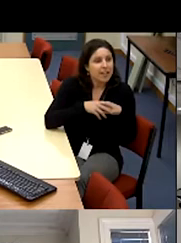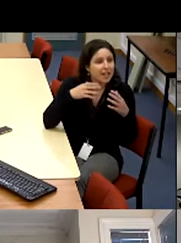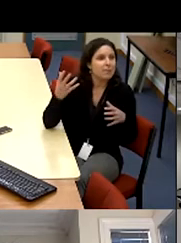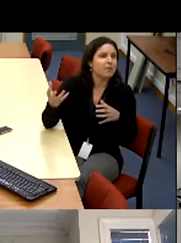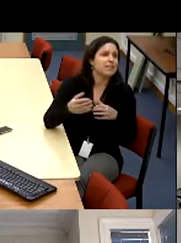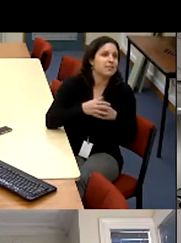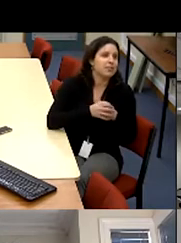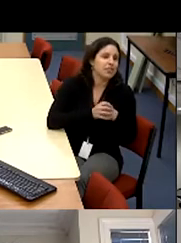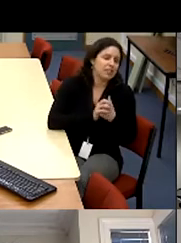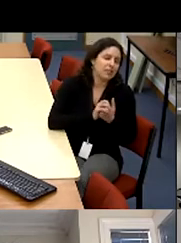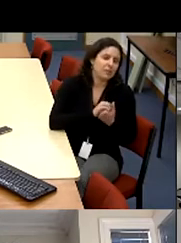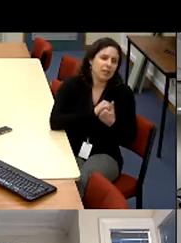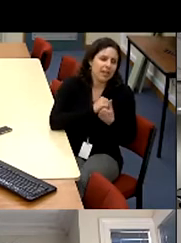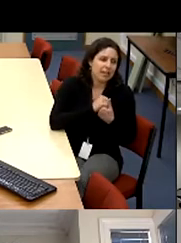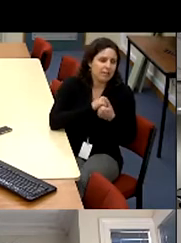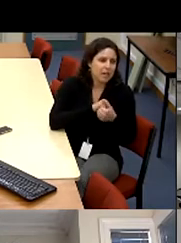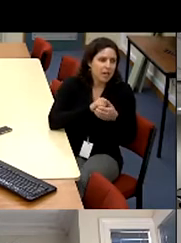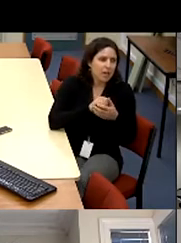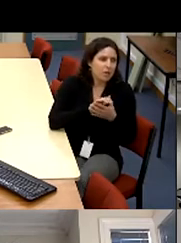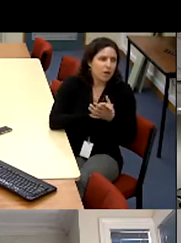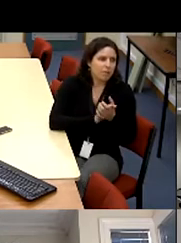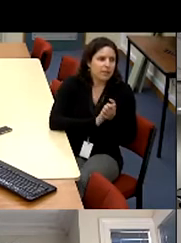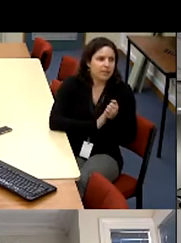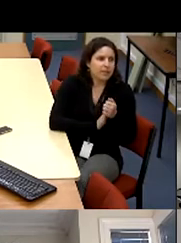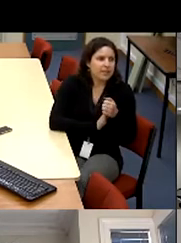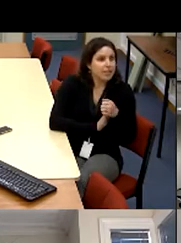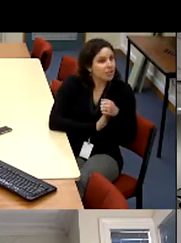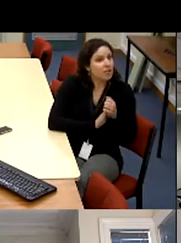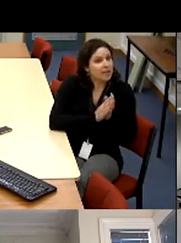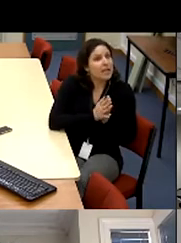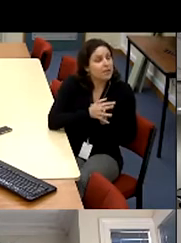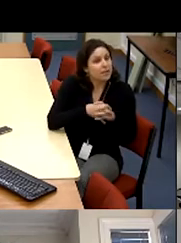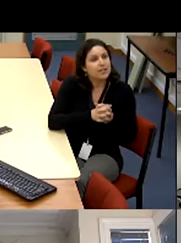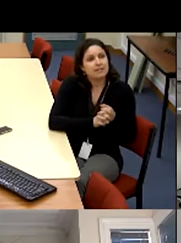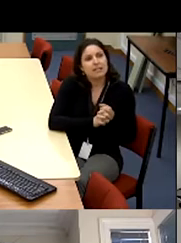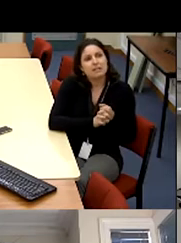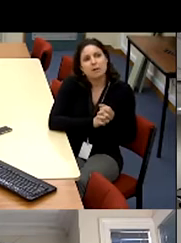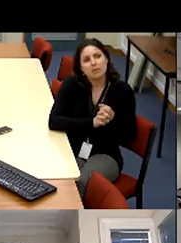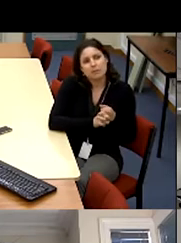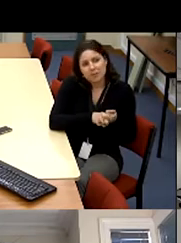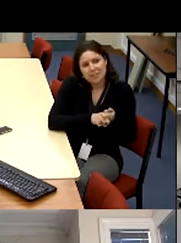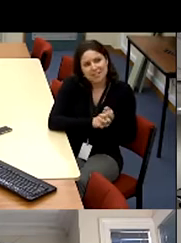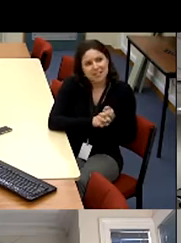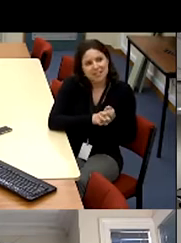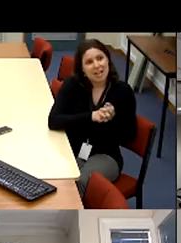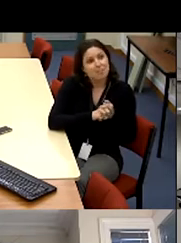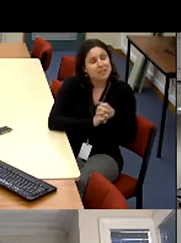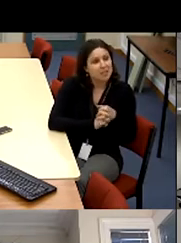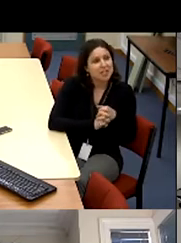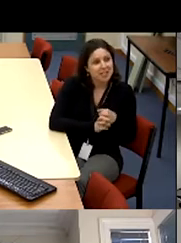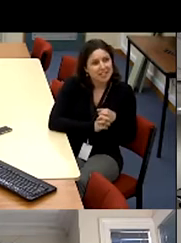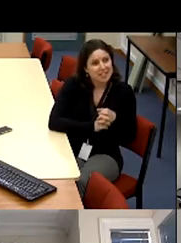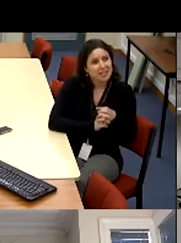In writing up my research, I'm going to have quite a big section about ethics in my methodology section